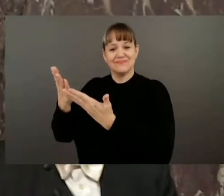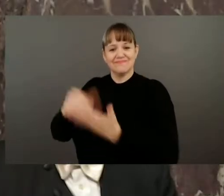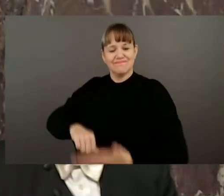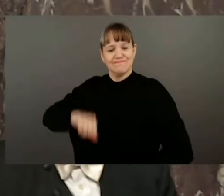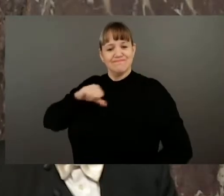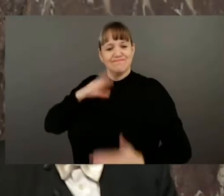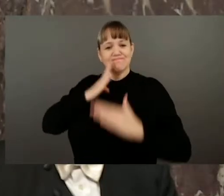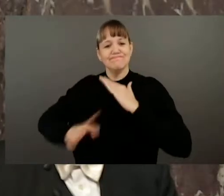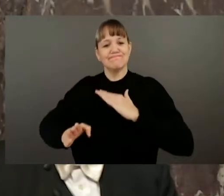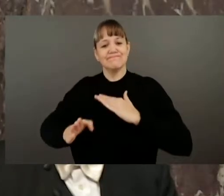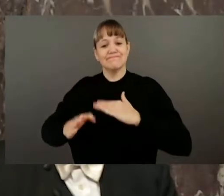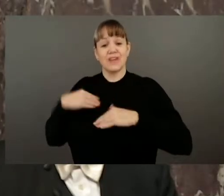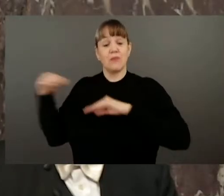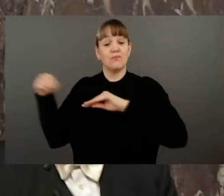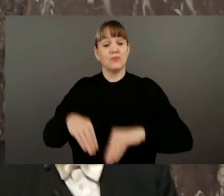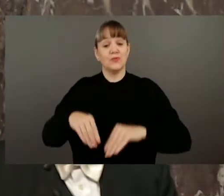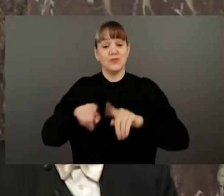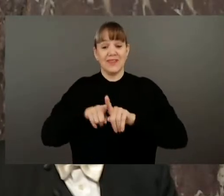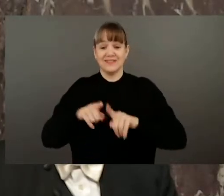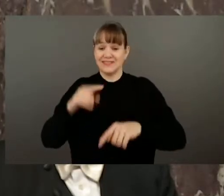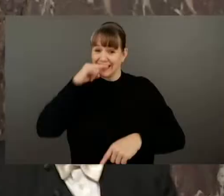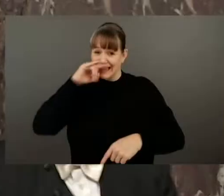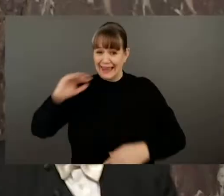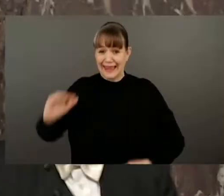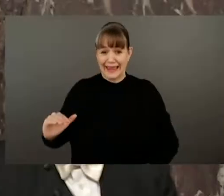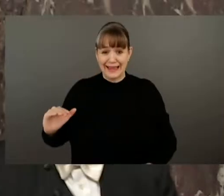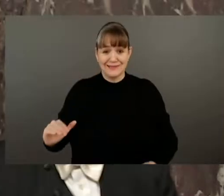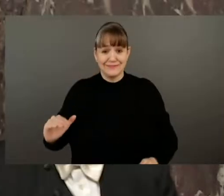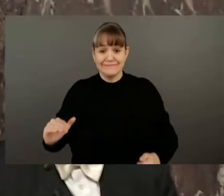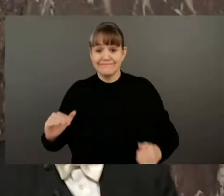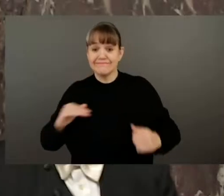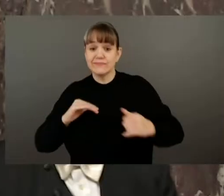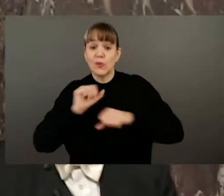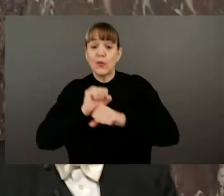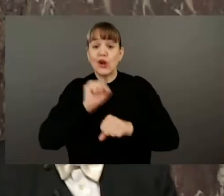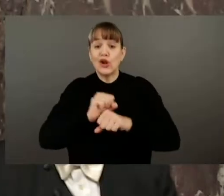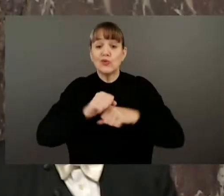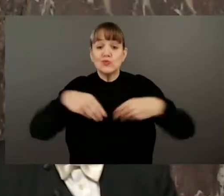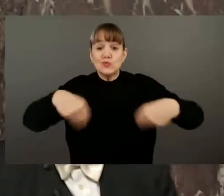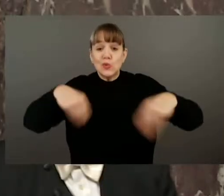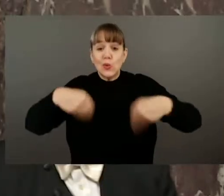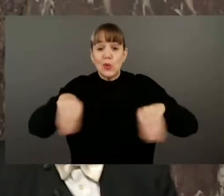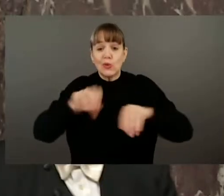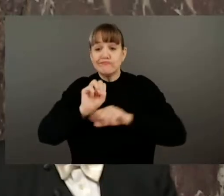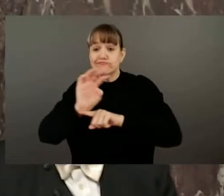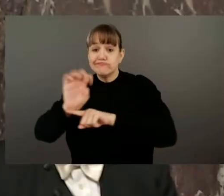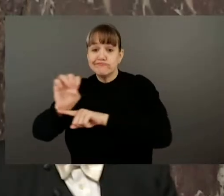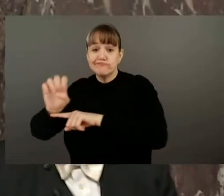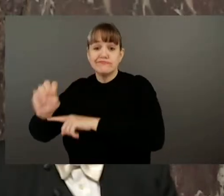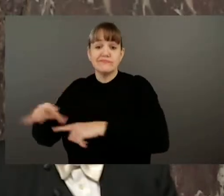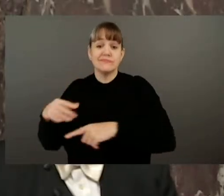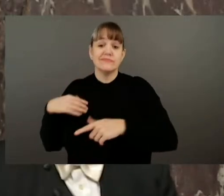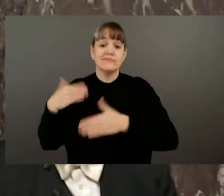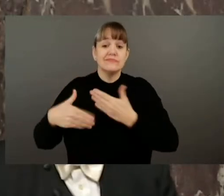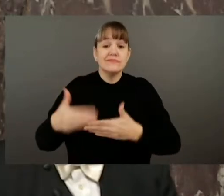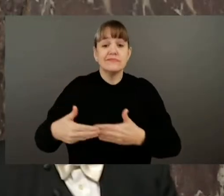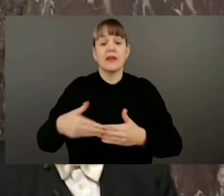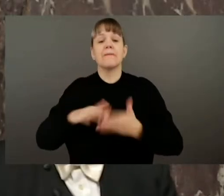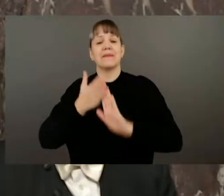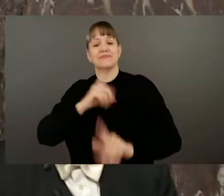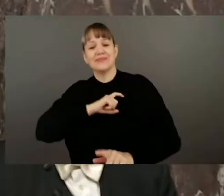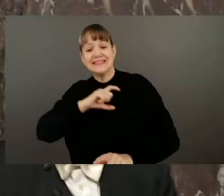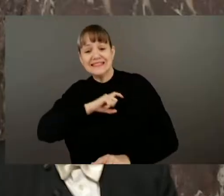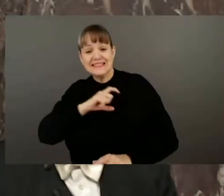in my parents' corner store. I served later as a police officer, a lawyer, and today I stand here as an MLA. And that journey is